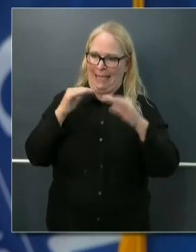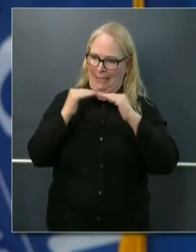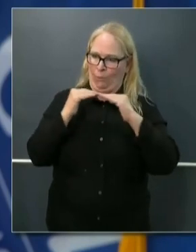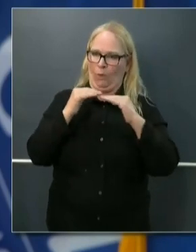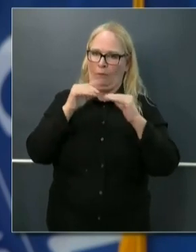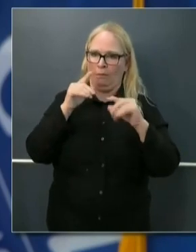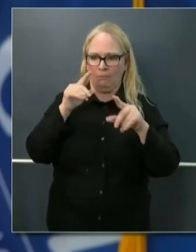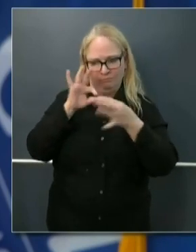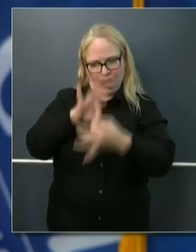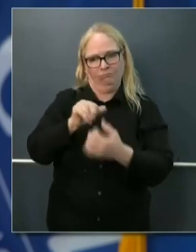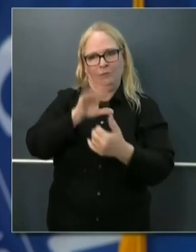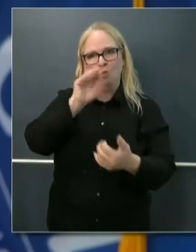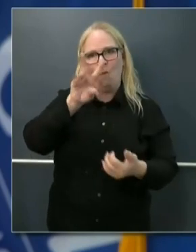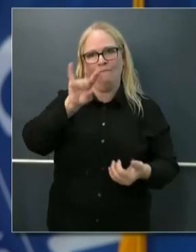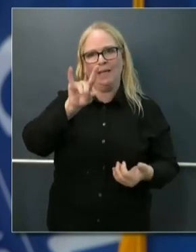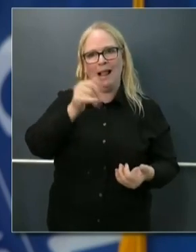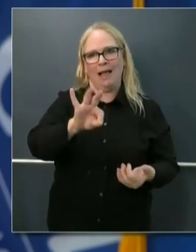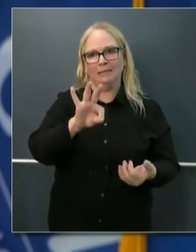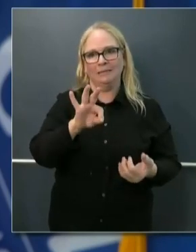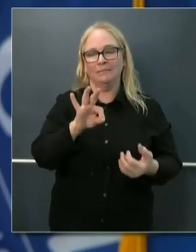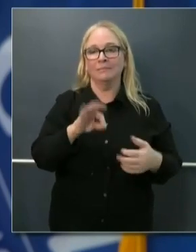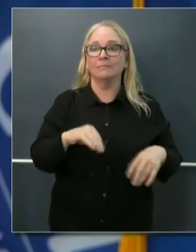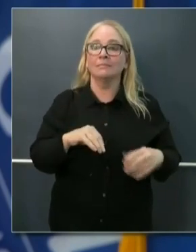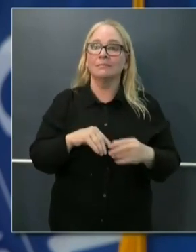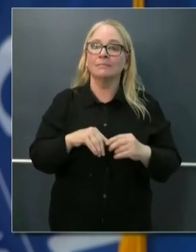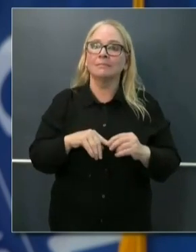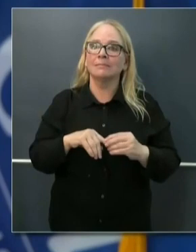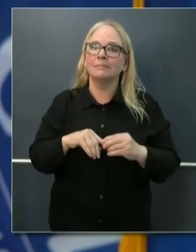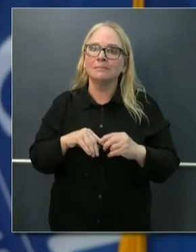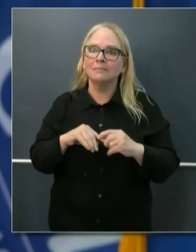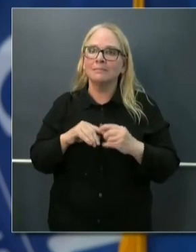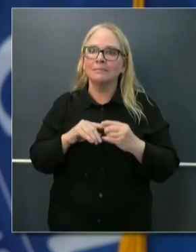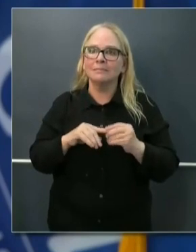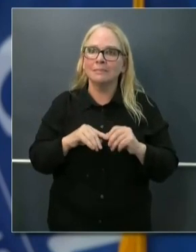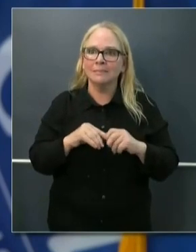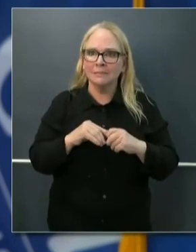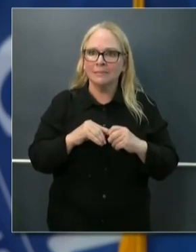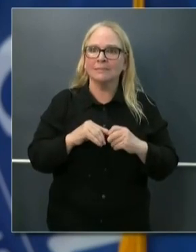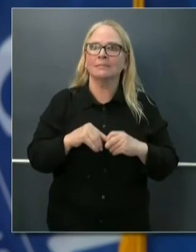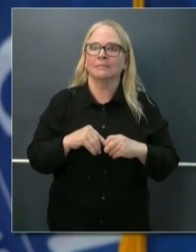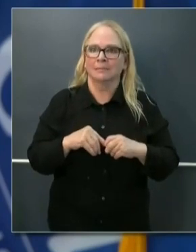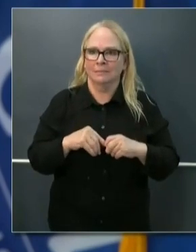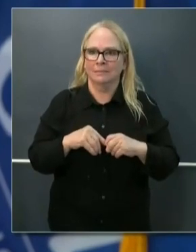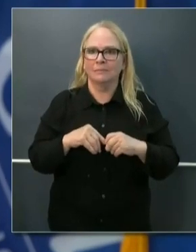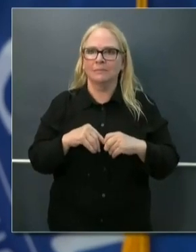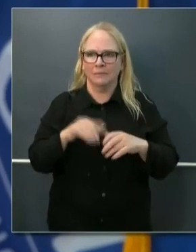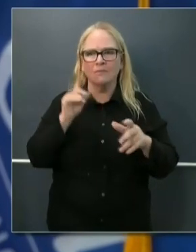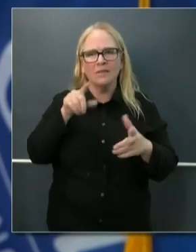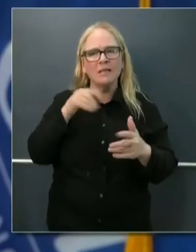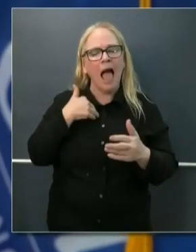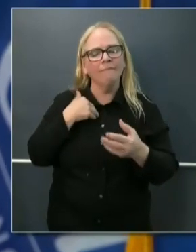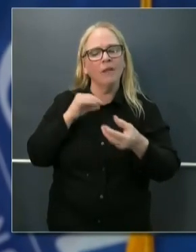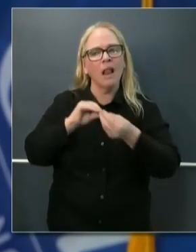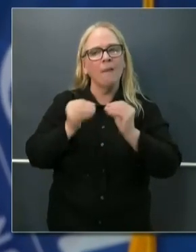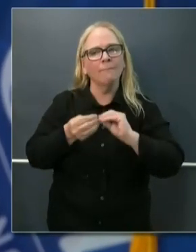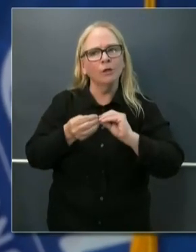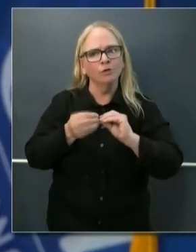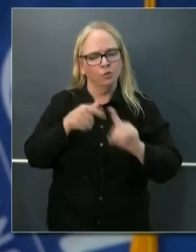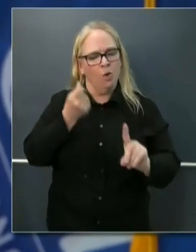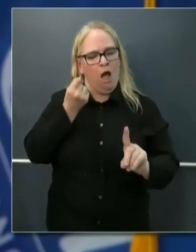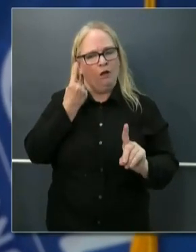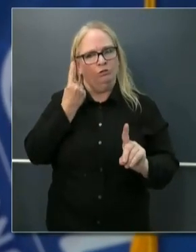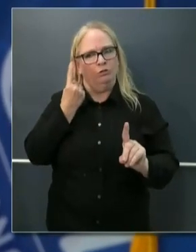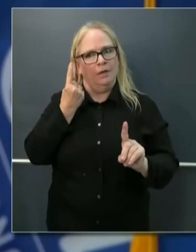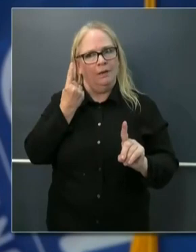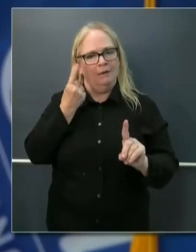also deserves and needs to have that data to understand and for our communities to be able to act and respond accordingly.